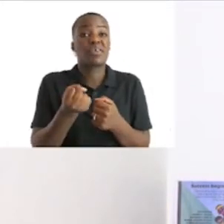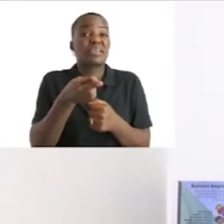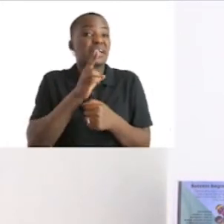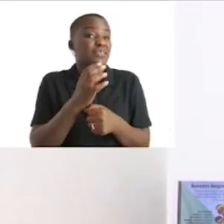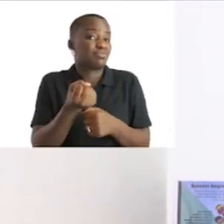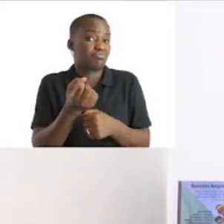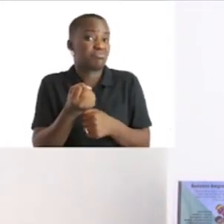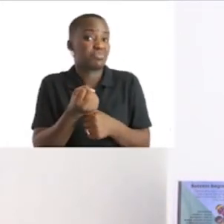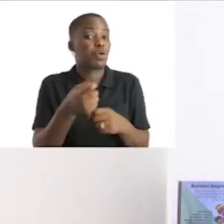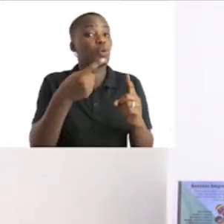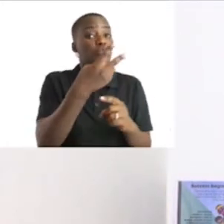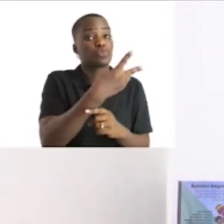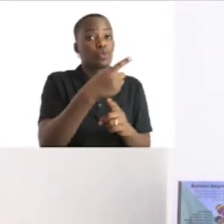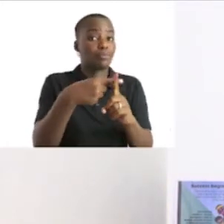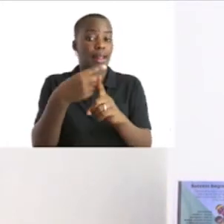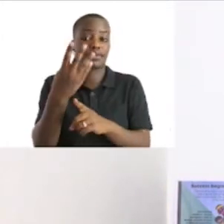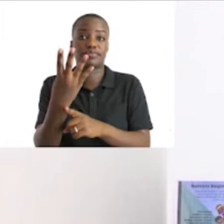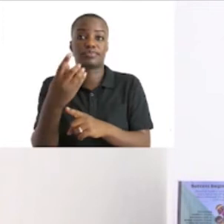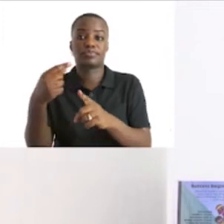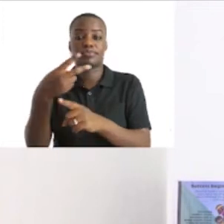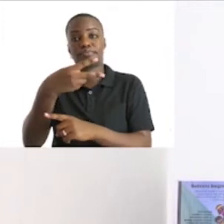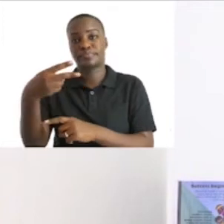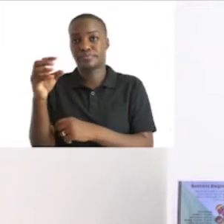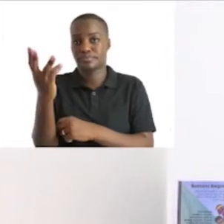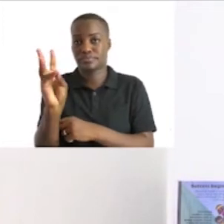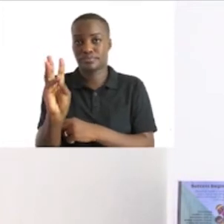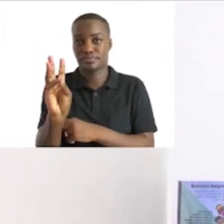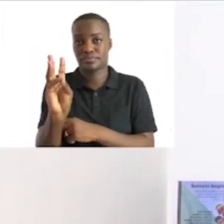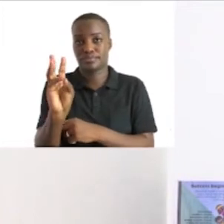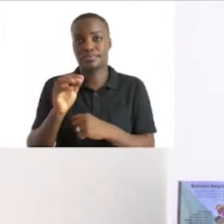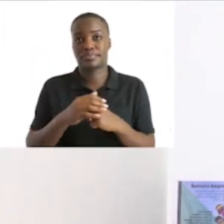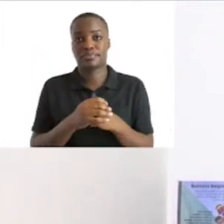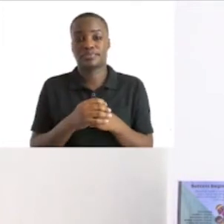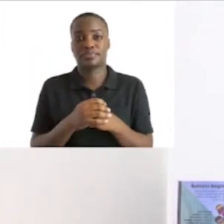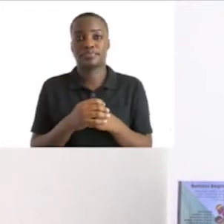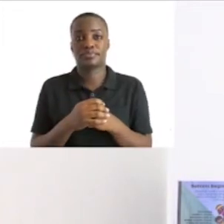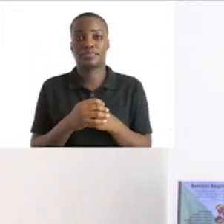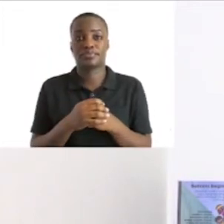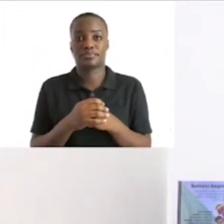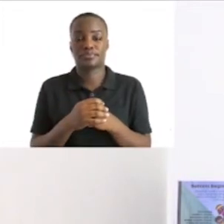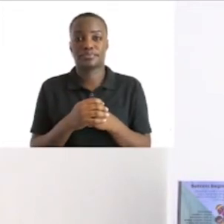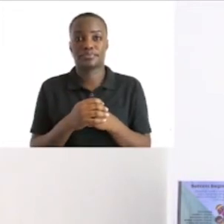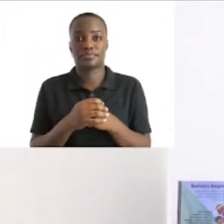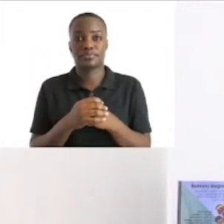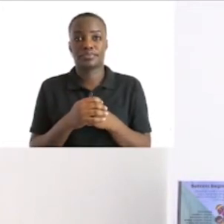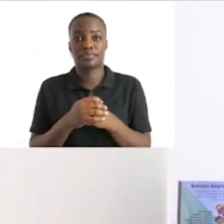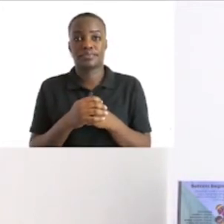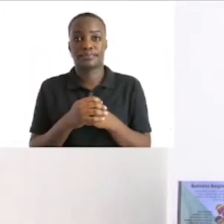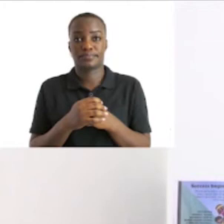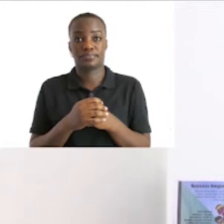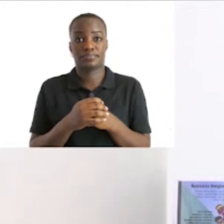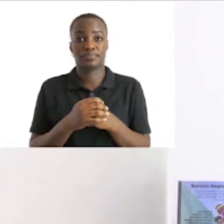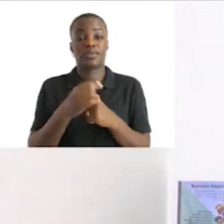answer. 2 plus 4 equals 6 in the example. You can